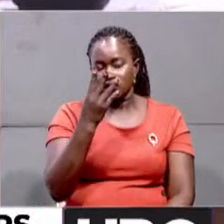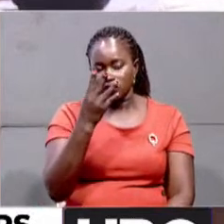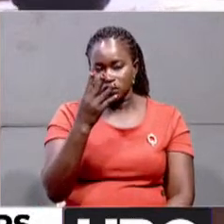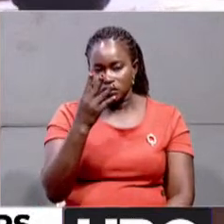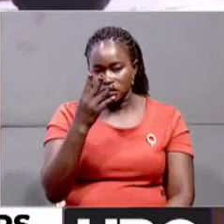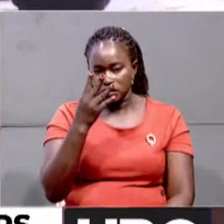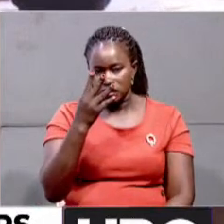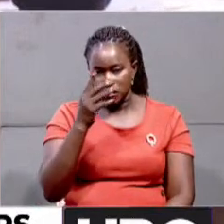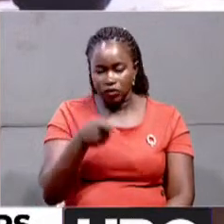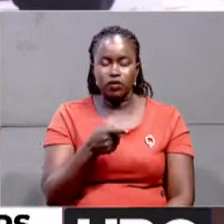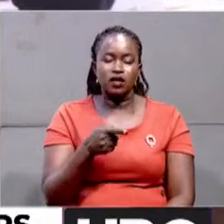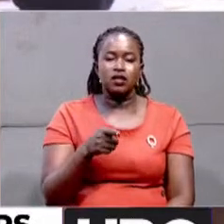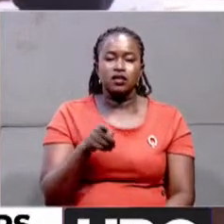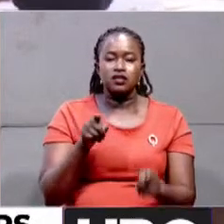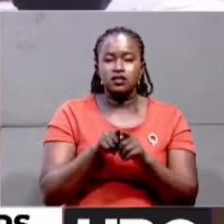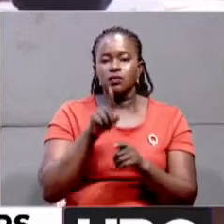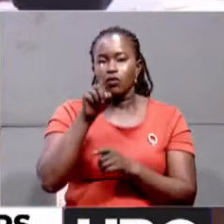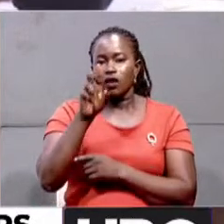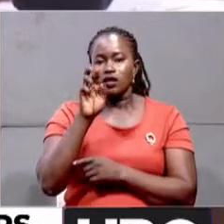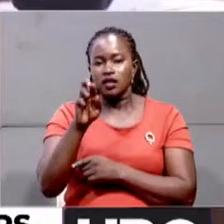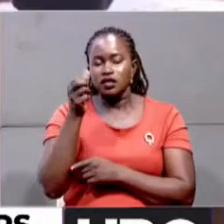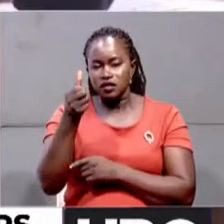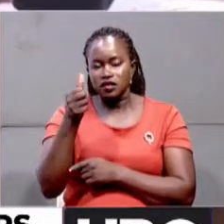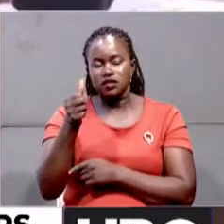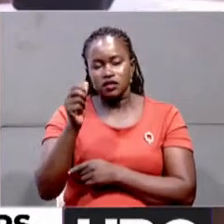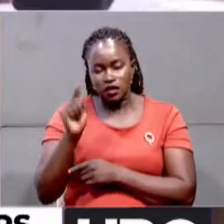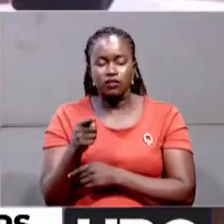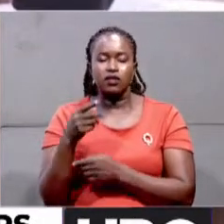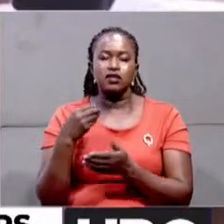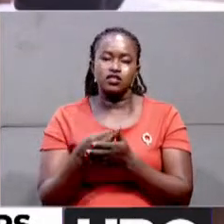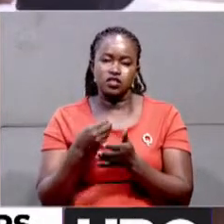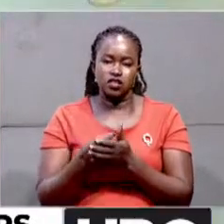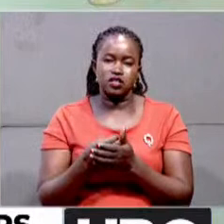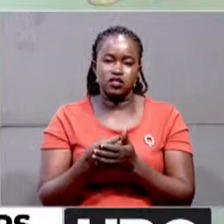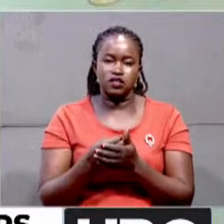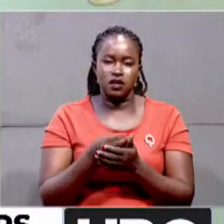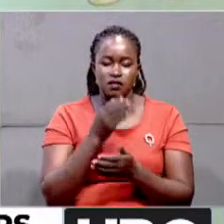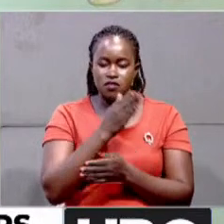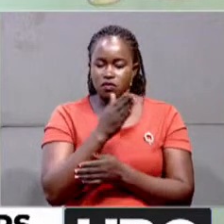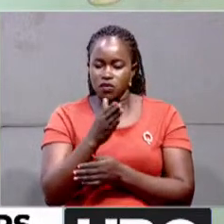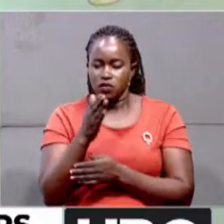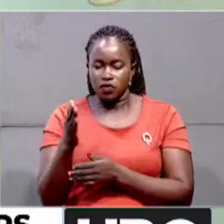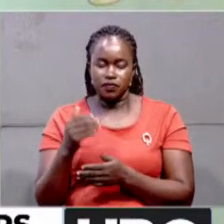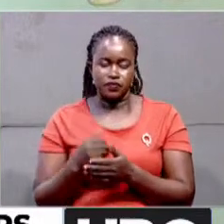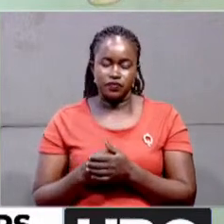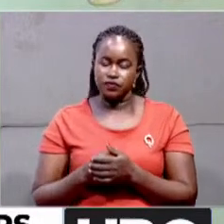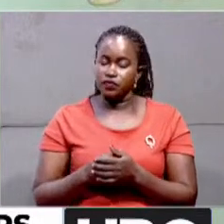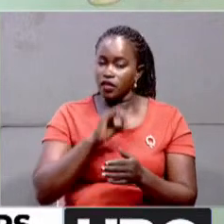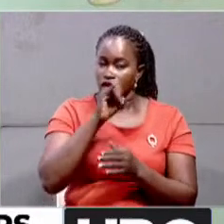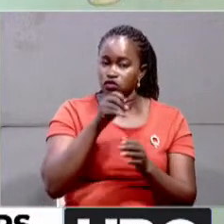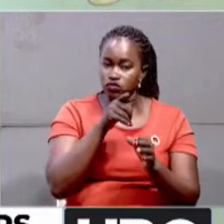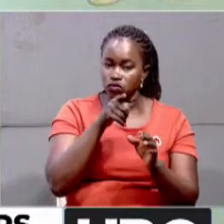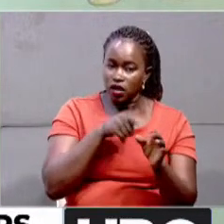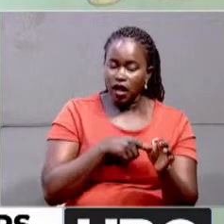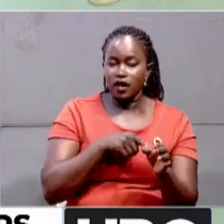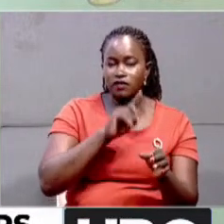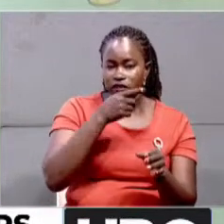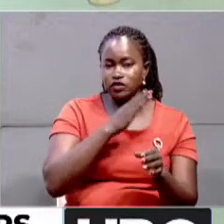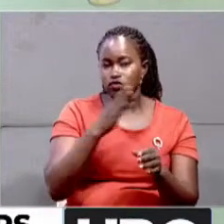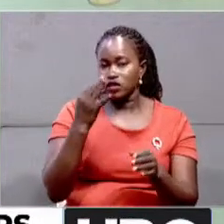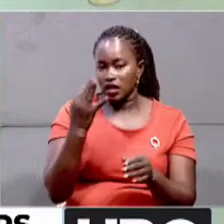164,000 shillings and 186,000 shillings respectively. July 1st to 31st,